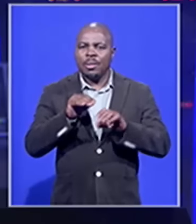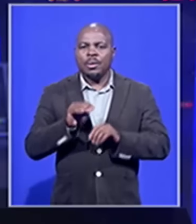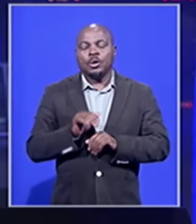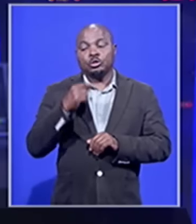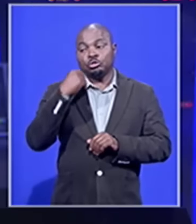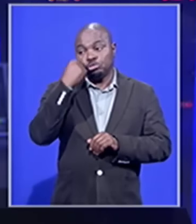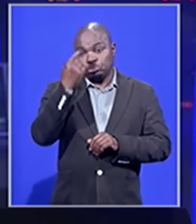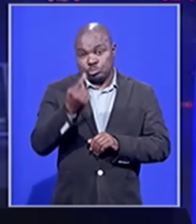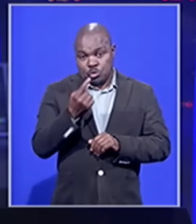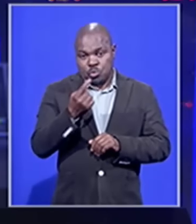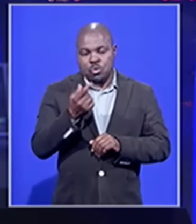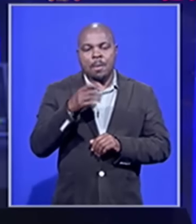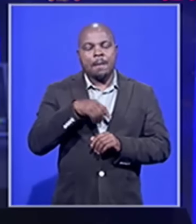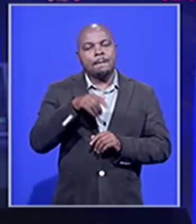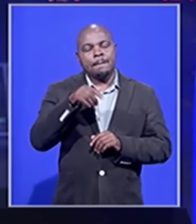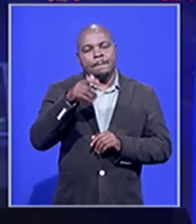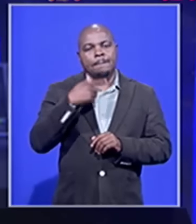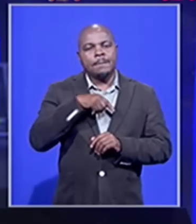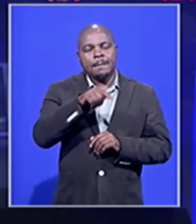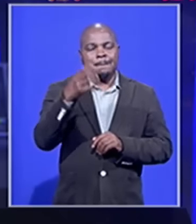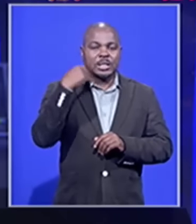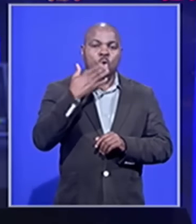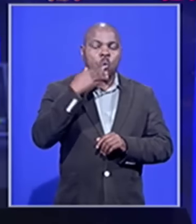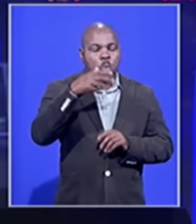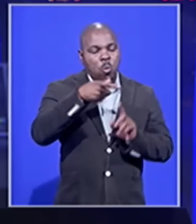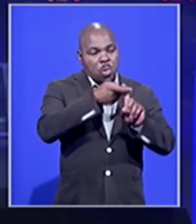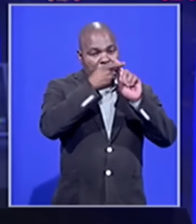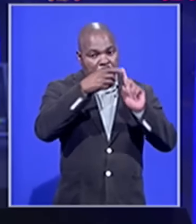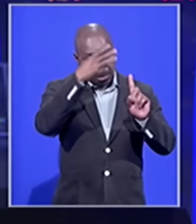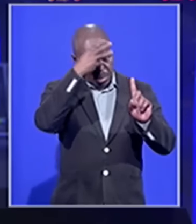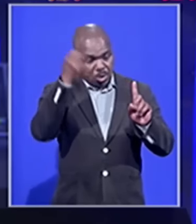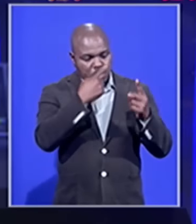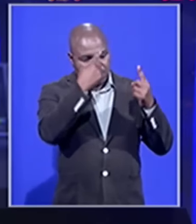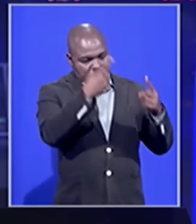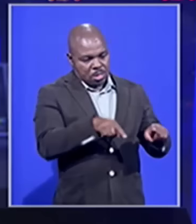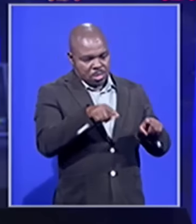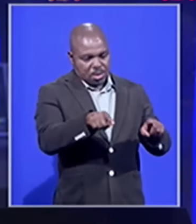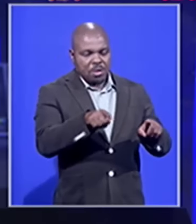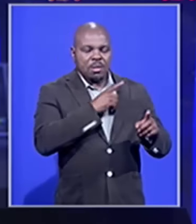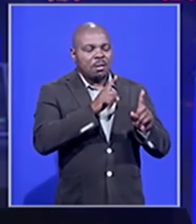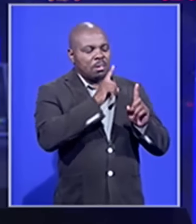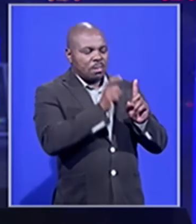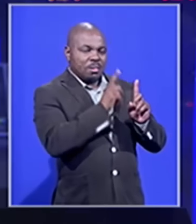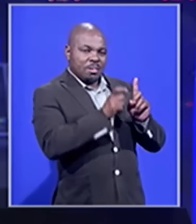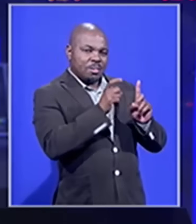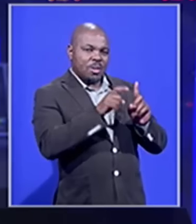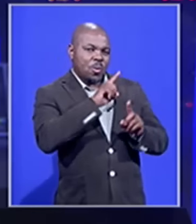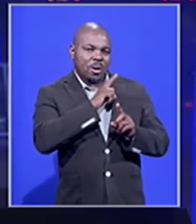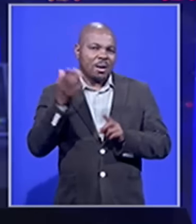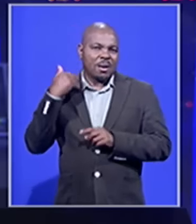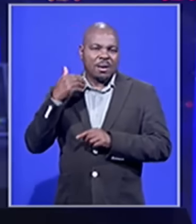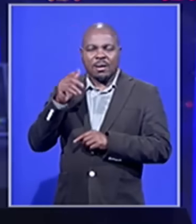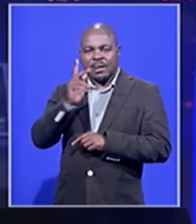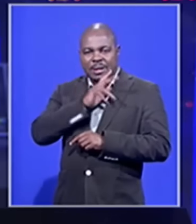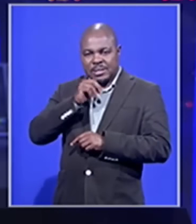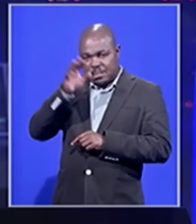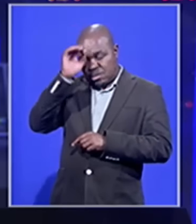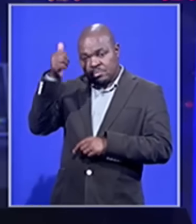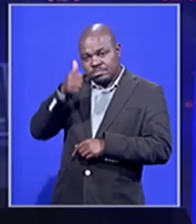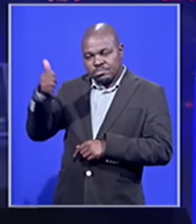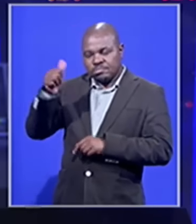beletsweng ka thoko mosebetsing Senzo Mchunu le tla arabela dipotso tsa ditho tsa komiti diqosong tsena tse ileng tsa etswa ke mokhomishenara wa sepolesa sa